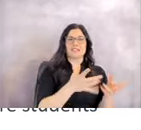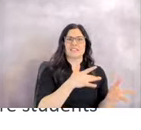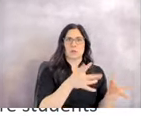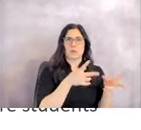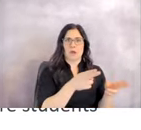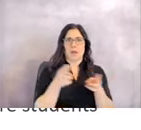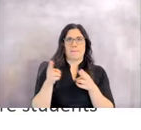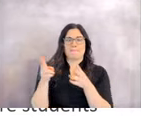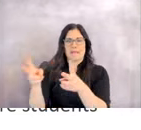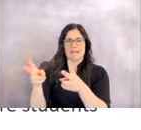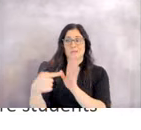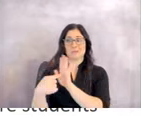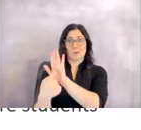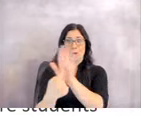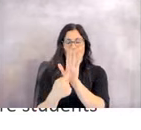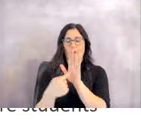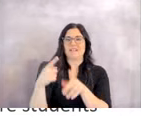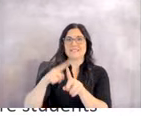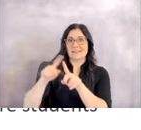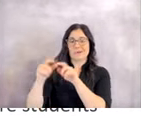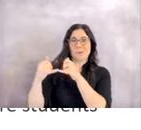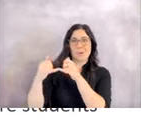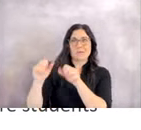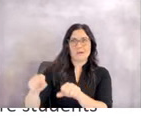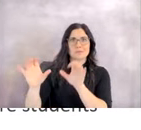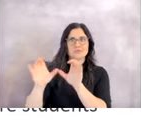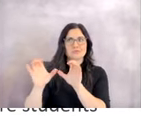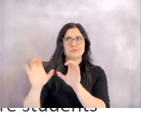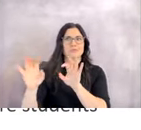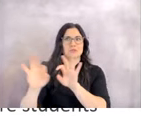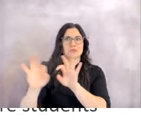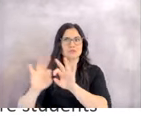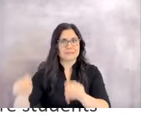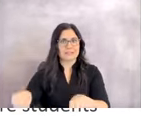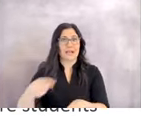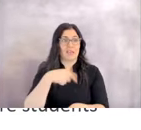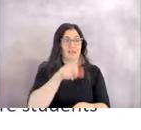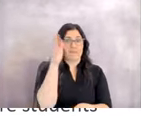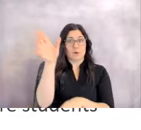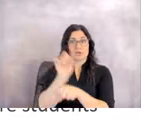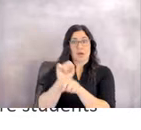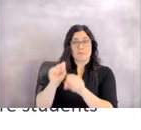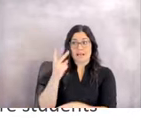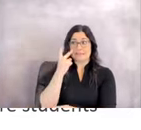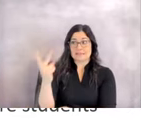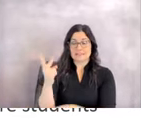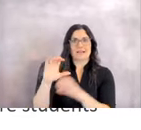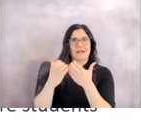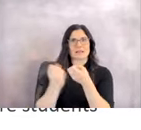fits into a lot of different awards or degrees, and then jobs that they can secure from that